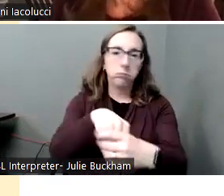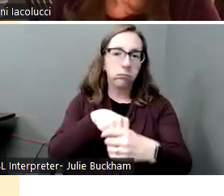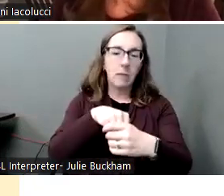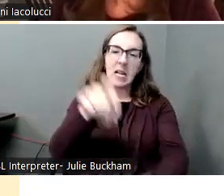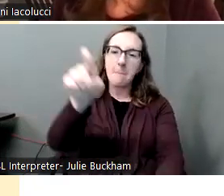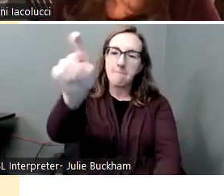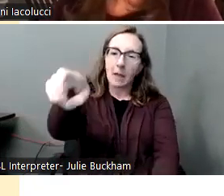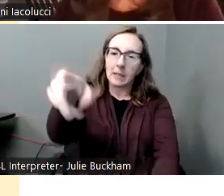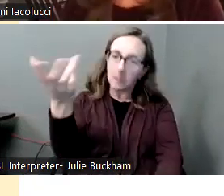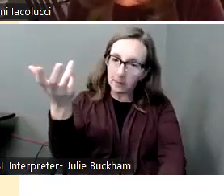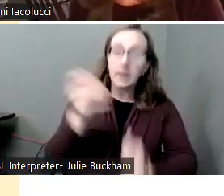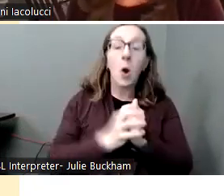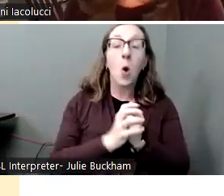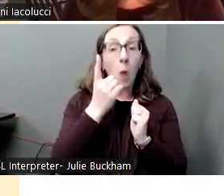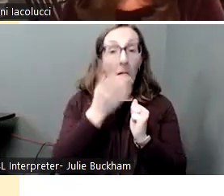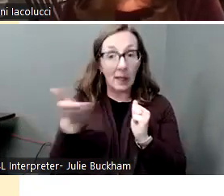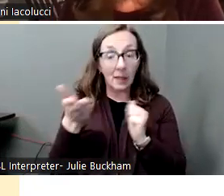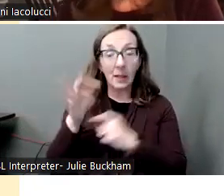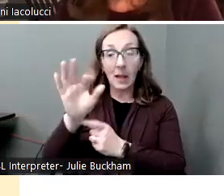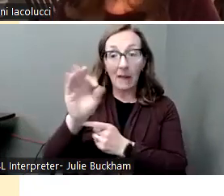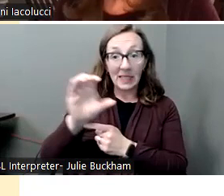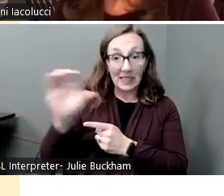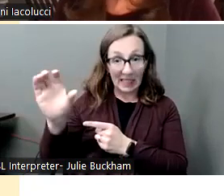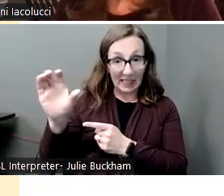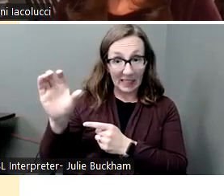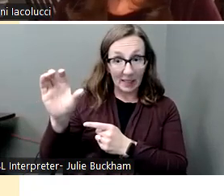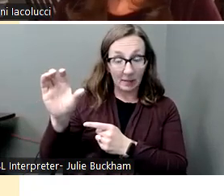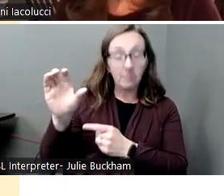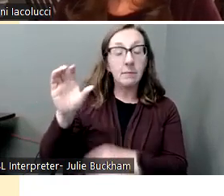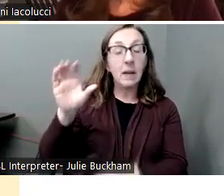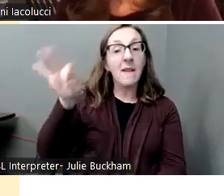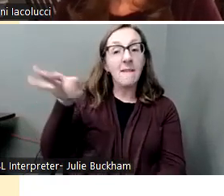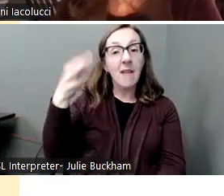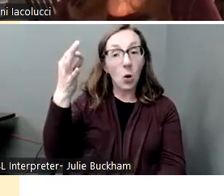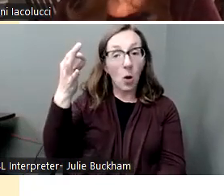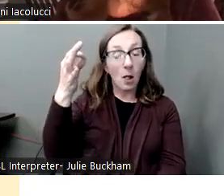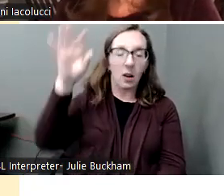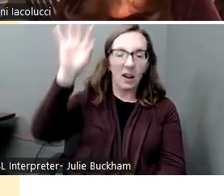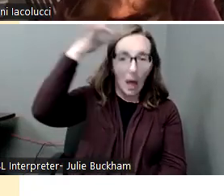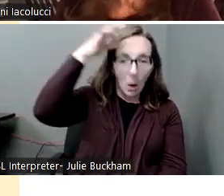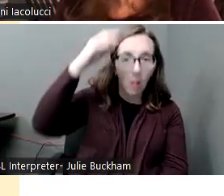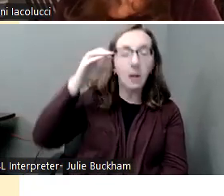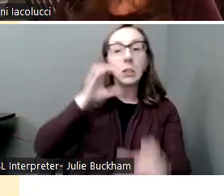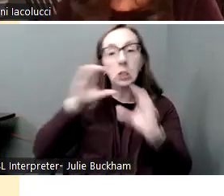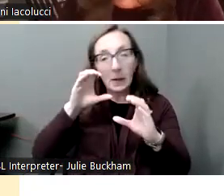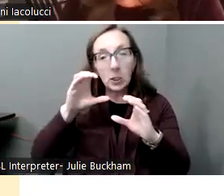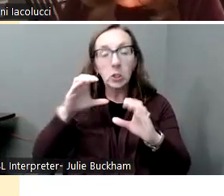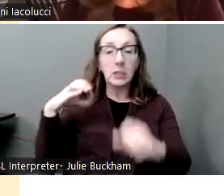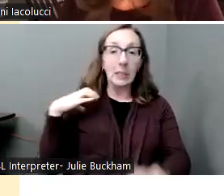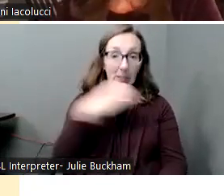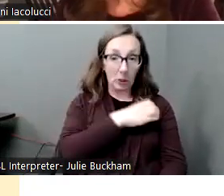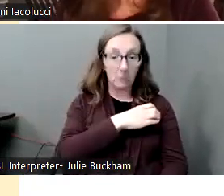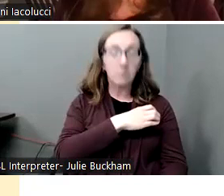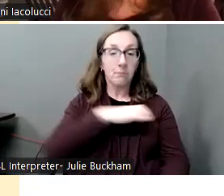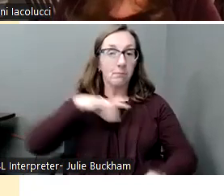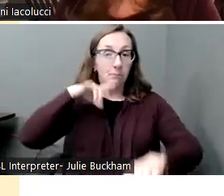be. One thing is the FCC, Federal Communication Commission, has issued an order, and